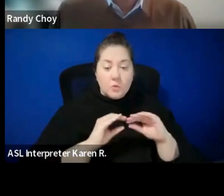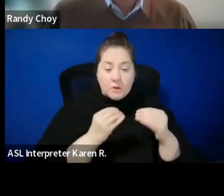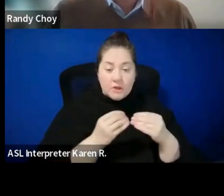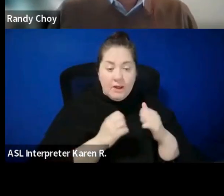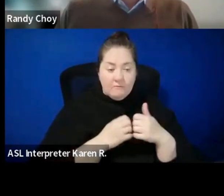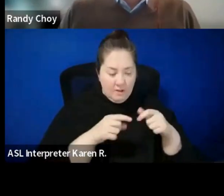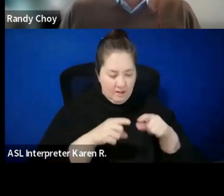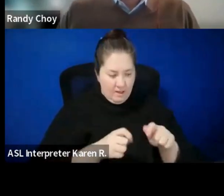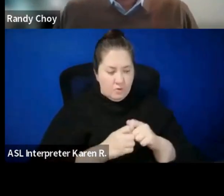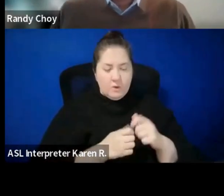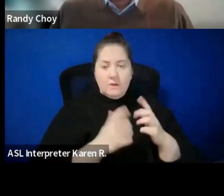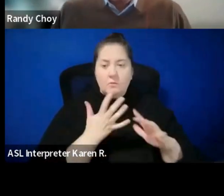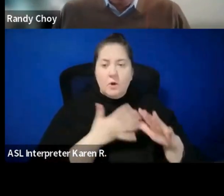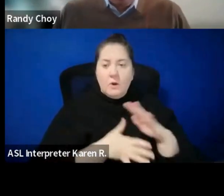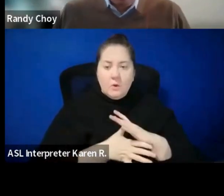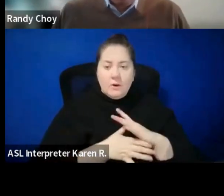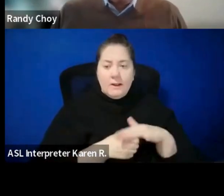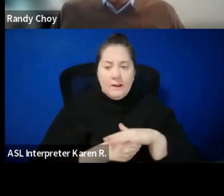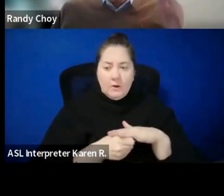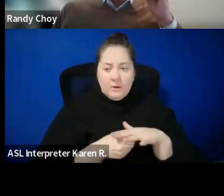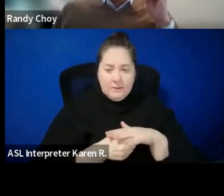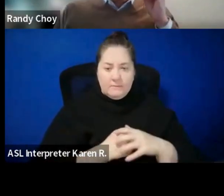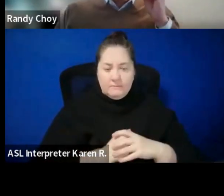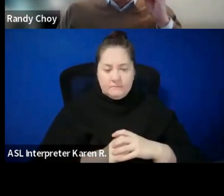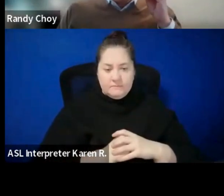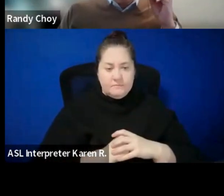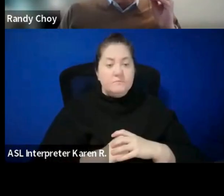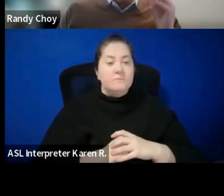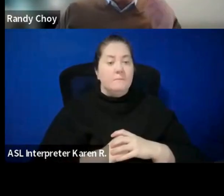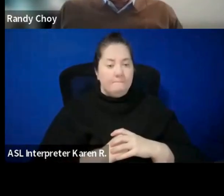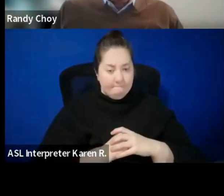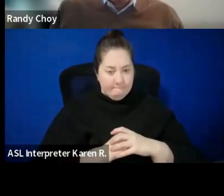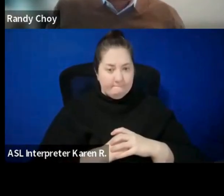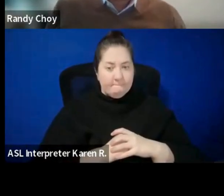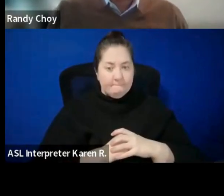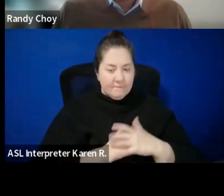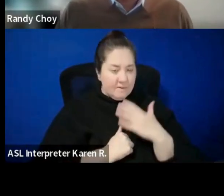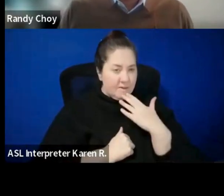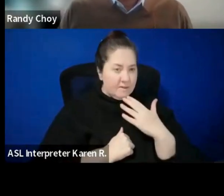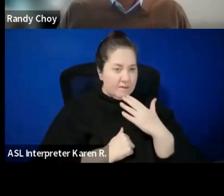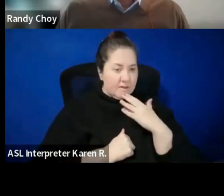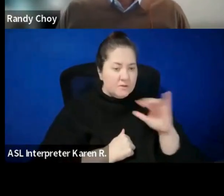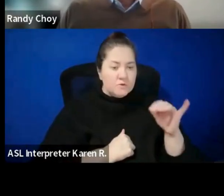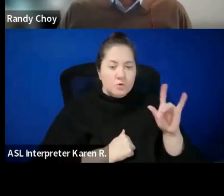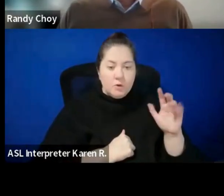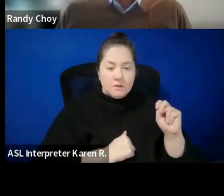with those priority areas? Yes, thanks, Jordan.